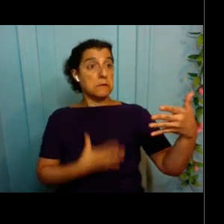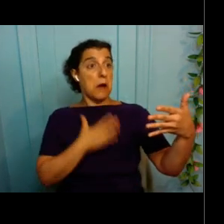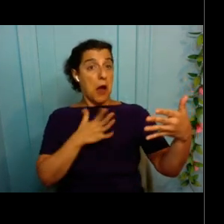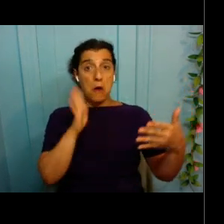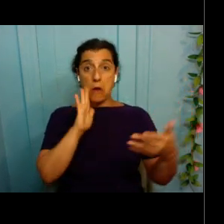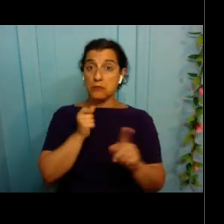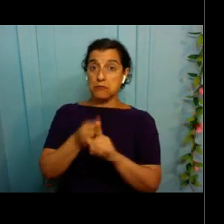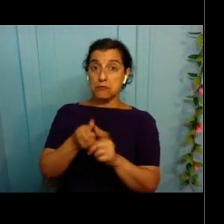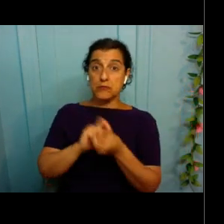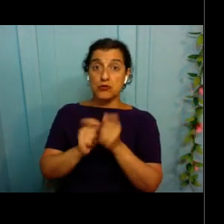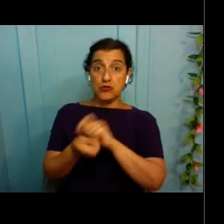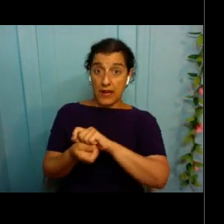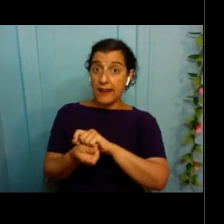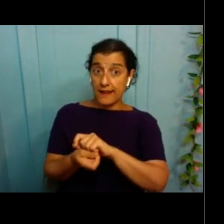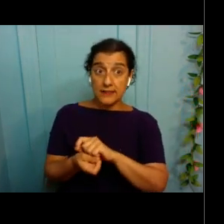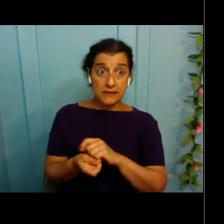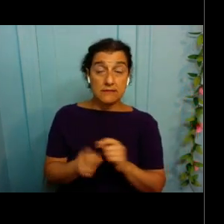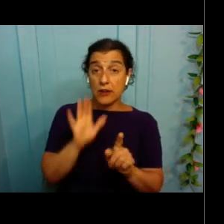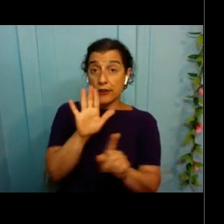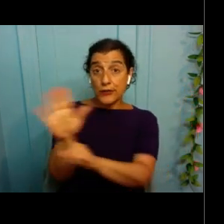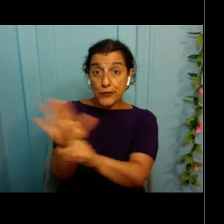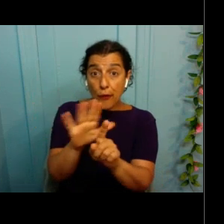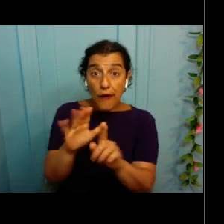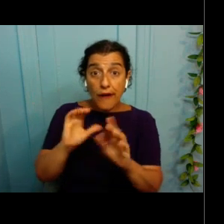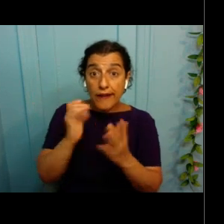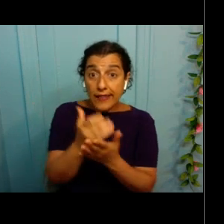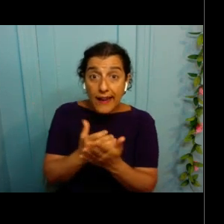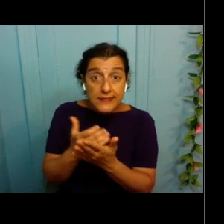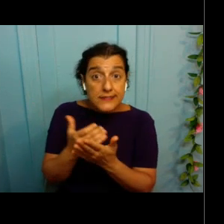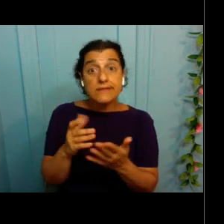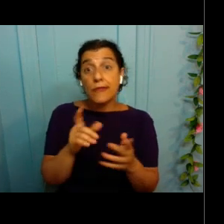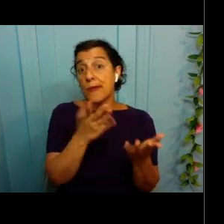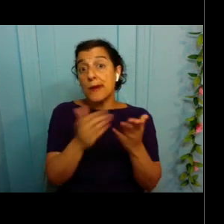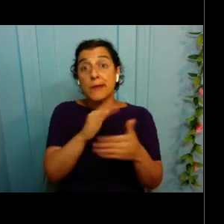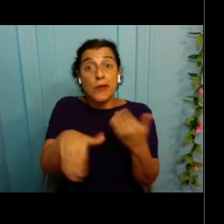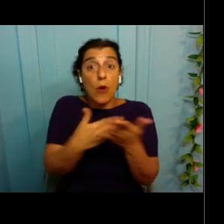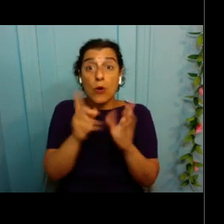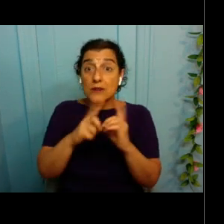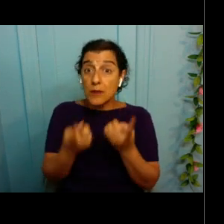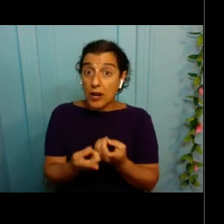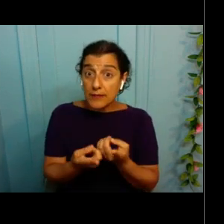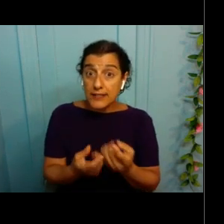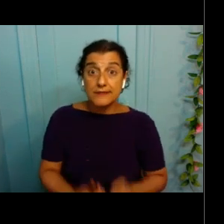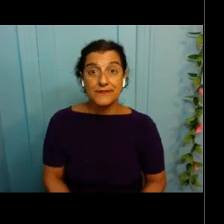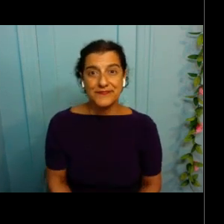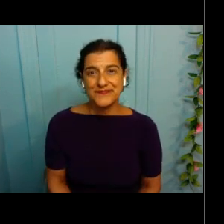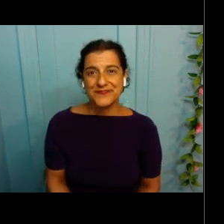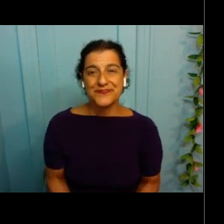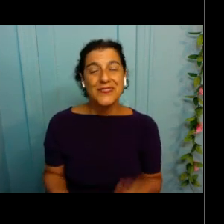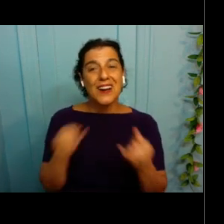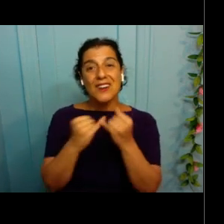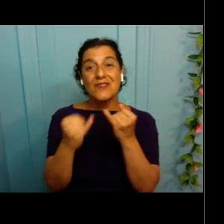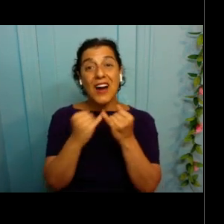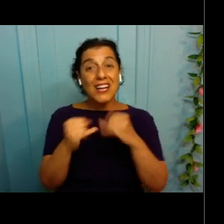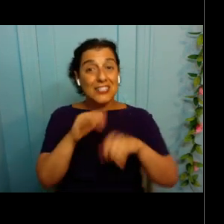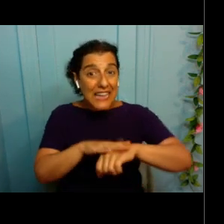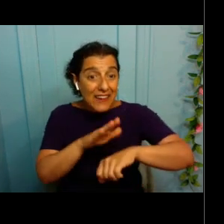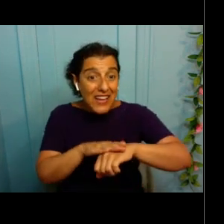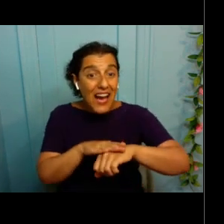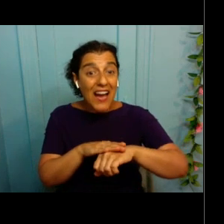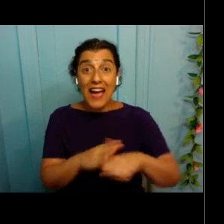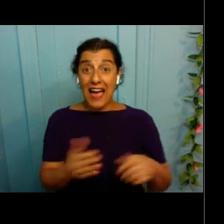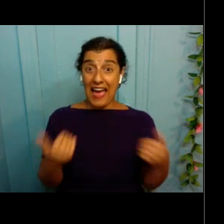that we did in your own classes or even across your entire department. Final caveat, we don't have all